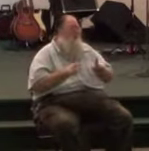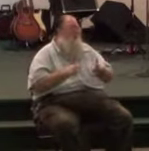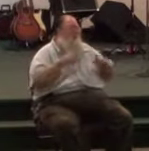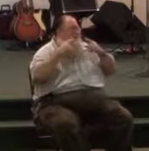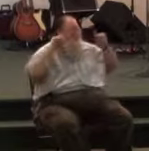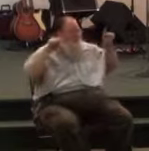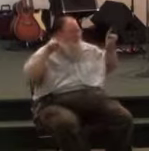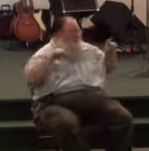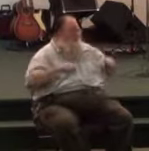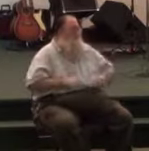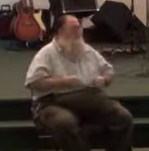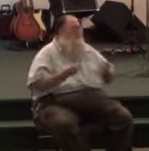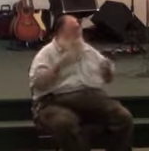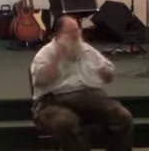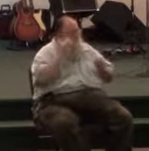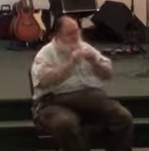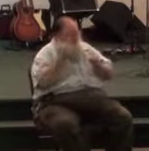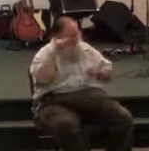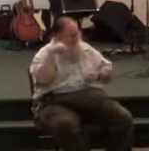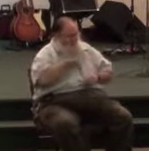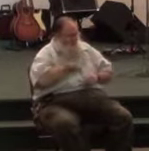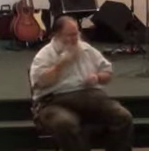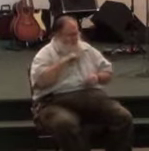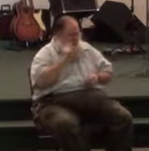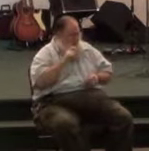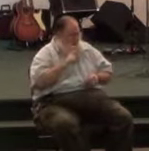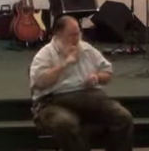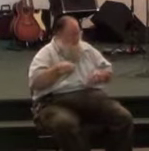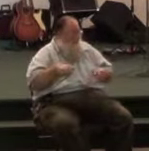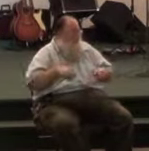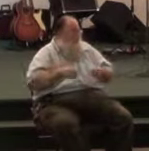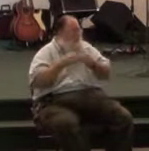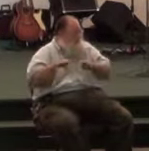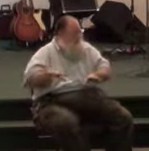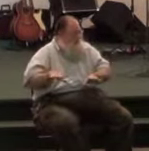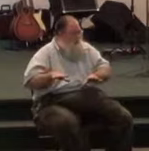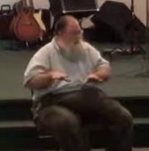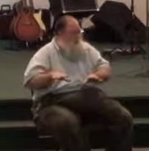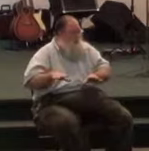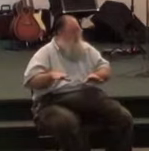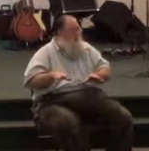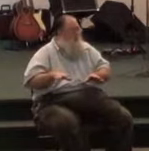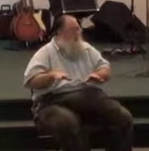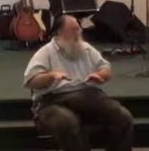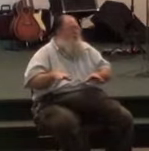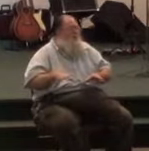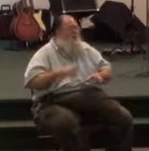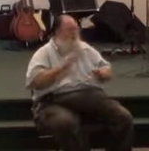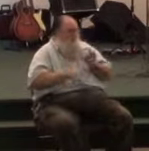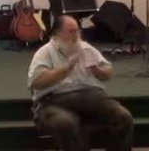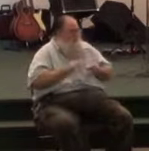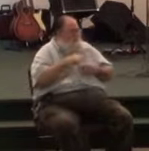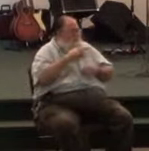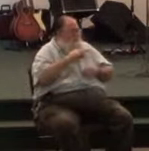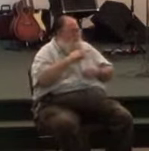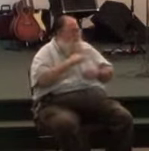There's so much more for us. We have to let go of a judgmental spirit, bitterness, and unforgiveness.